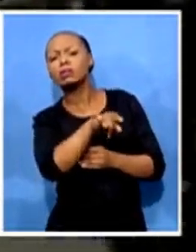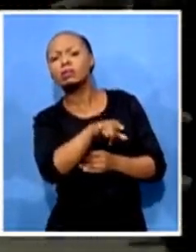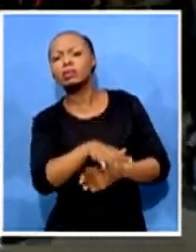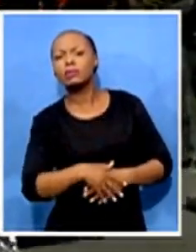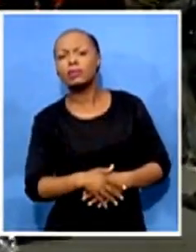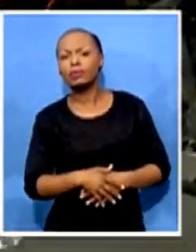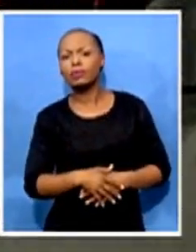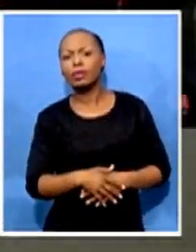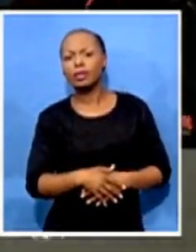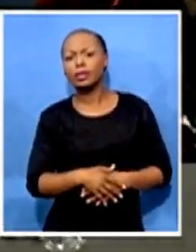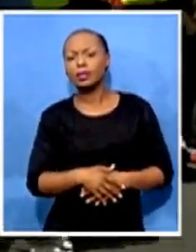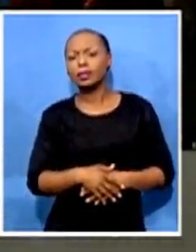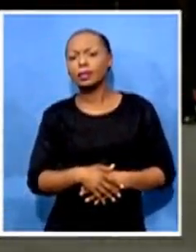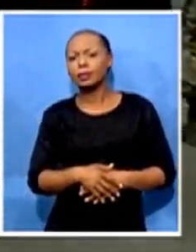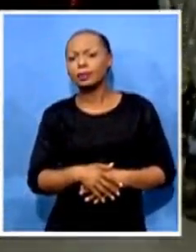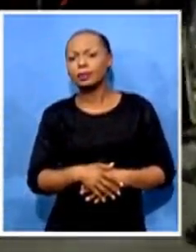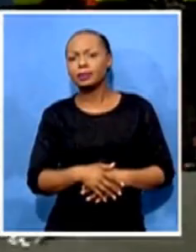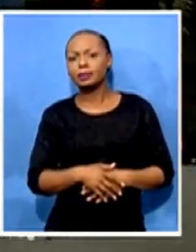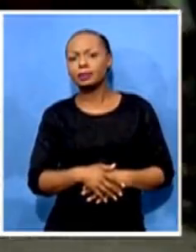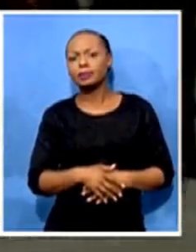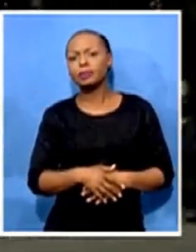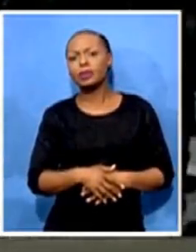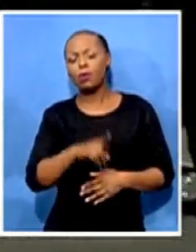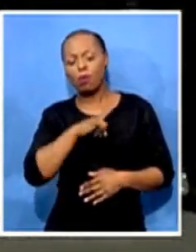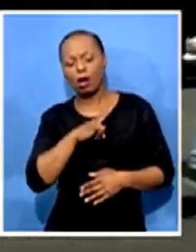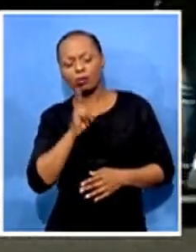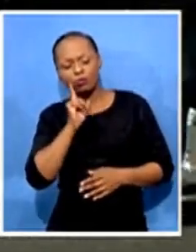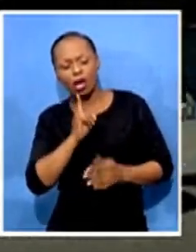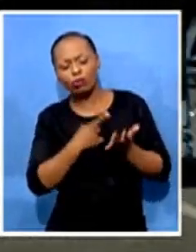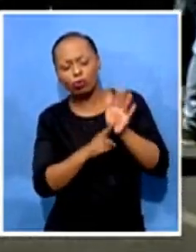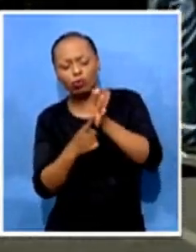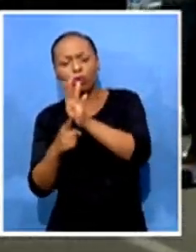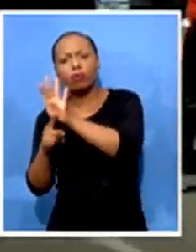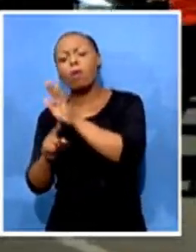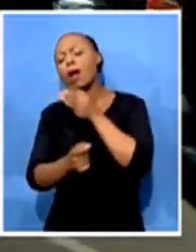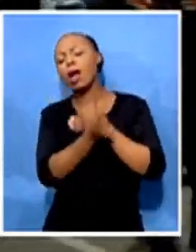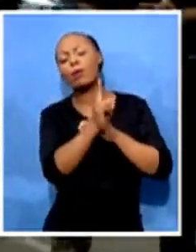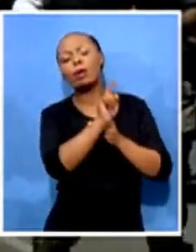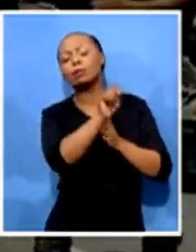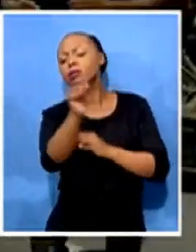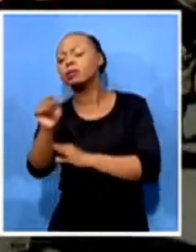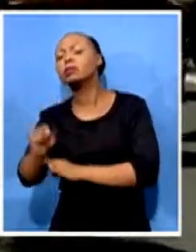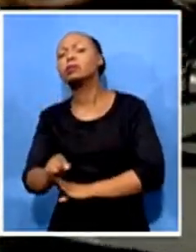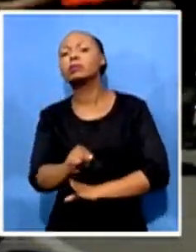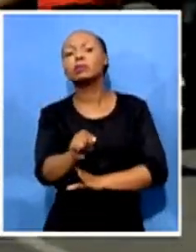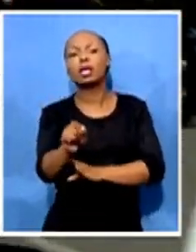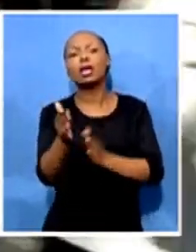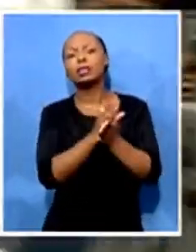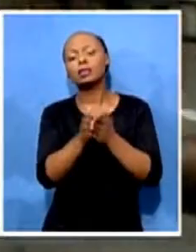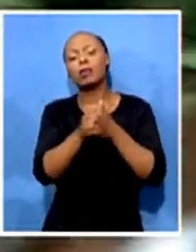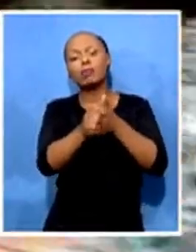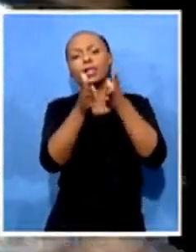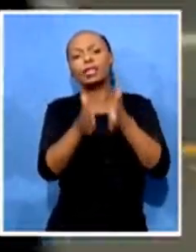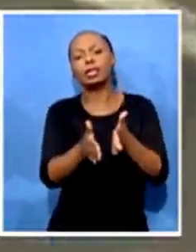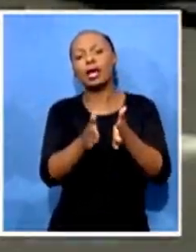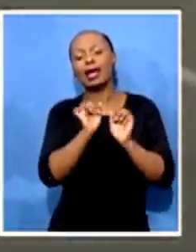trying to ascertain what is happening. It looks to be like some leadership members of the EFF are about to engage